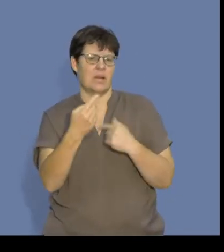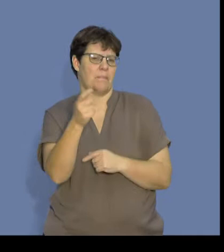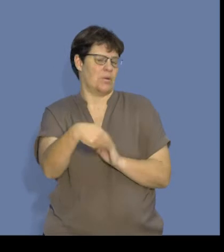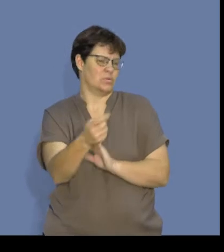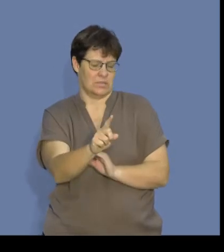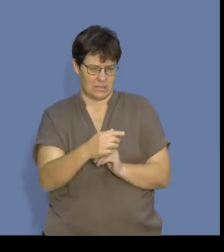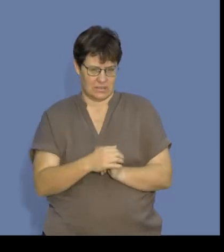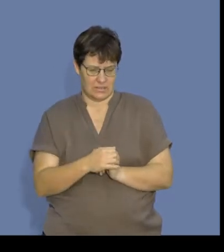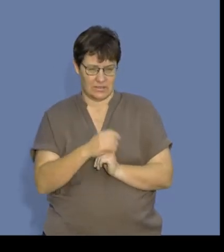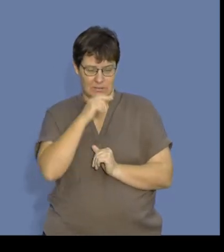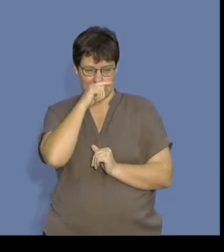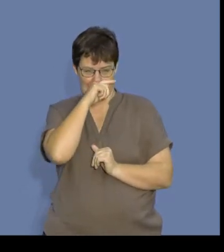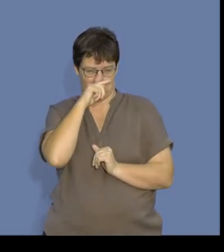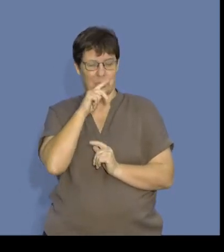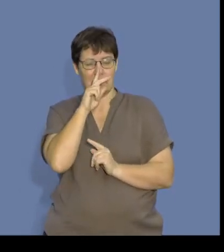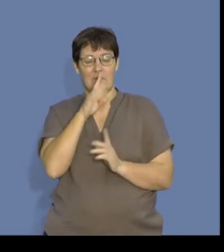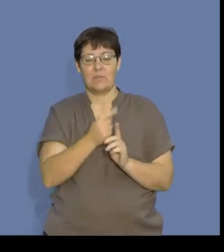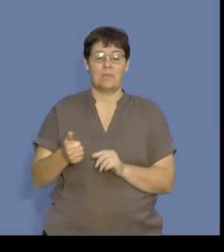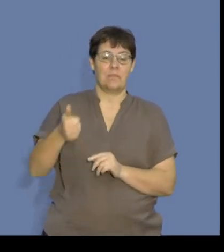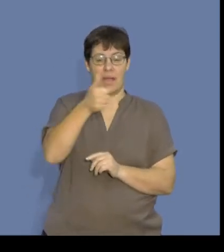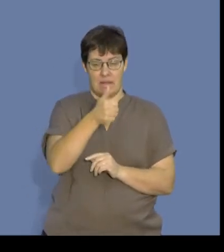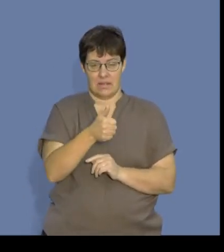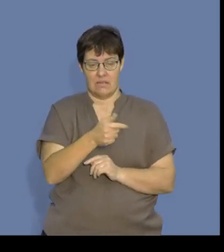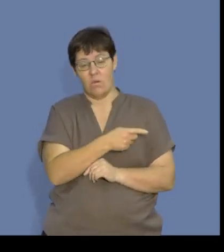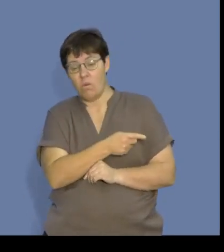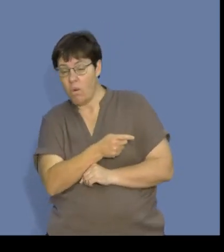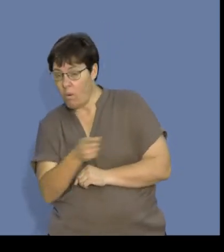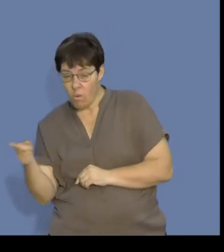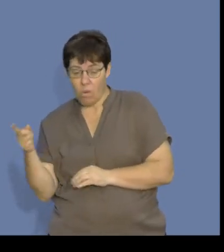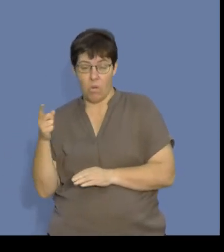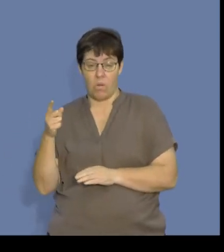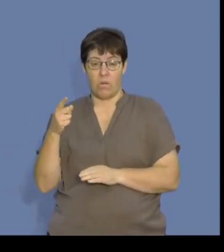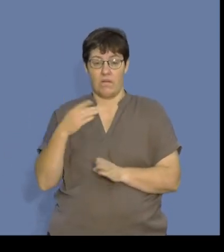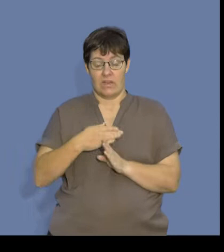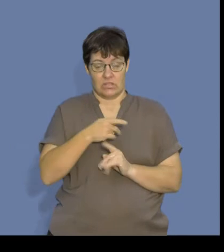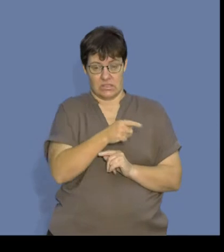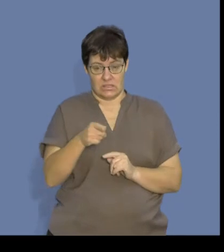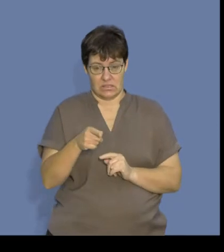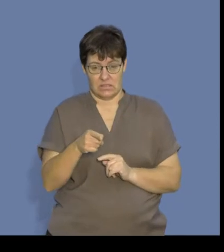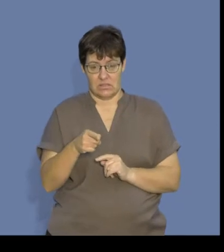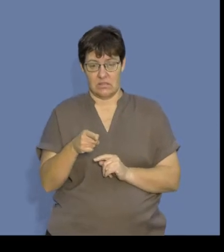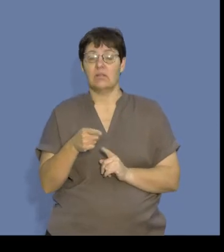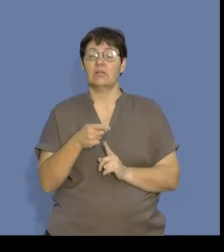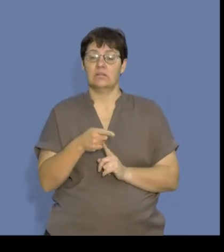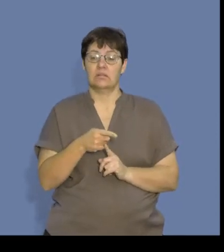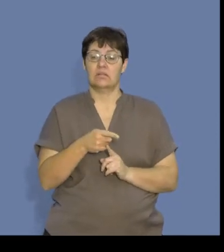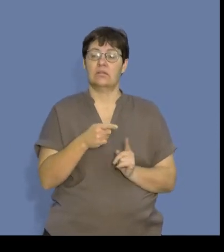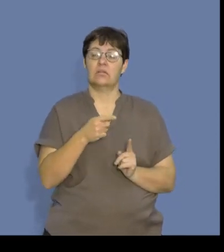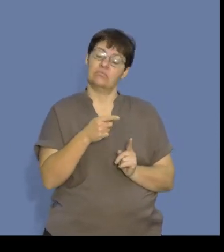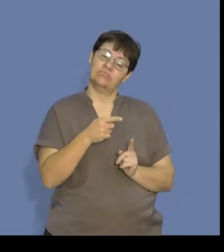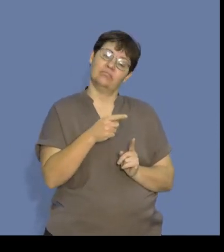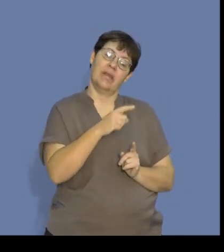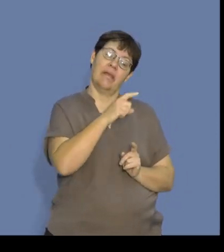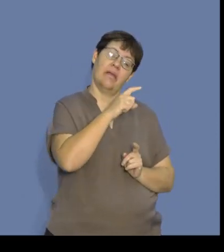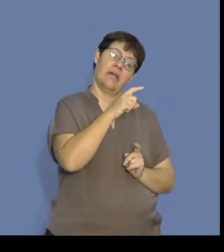Then, the main definition that we're going to look at for all the types of functions is the domain and the range.